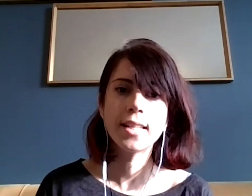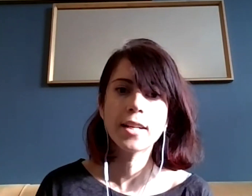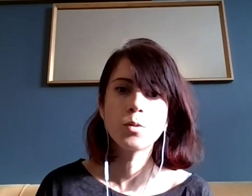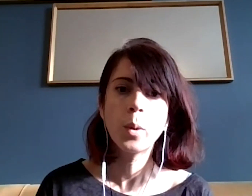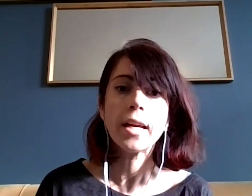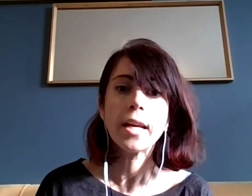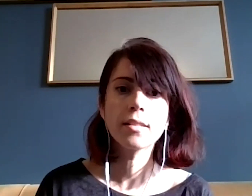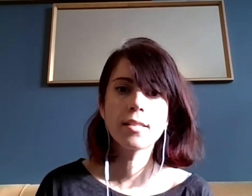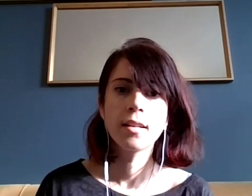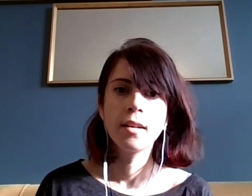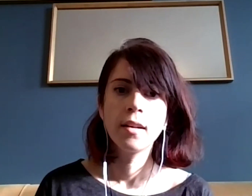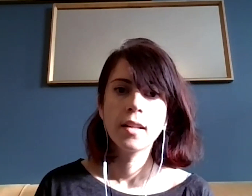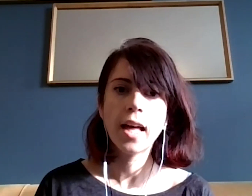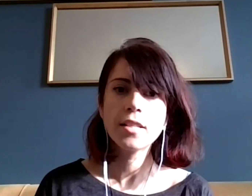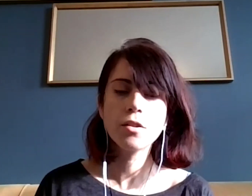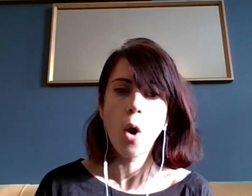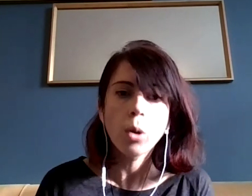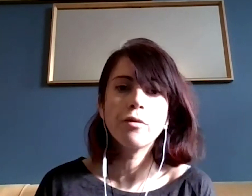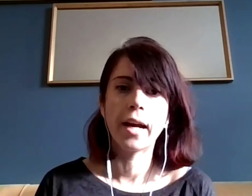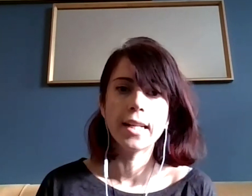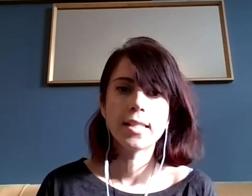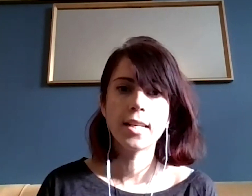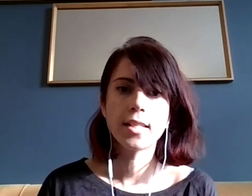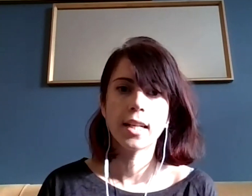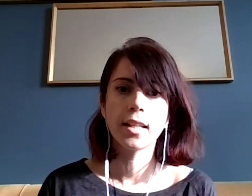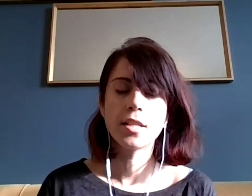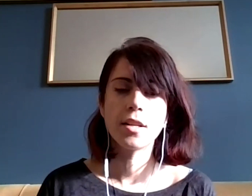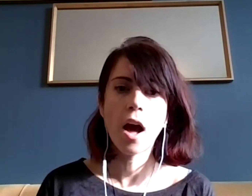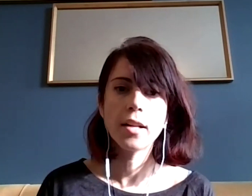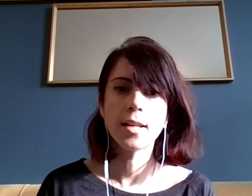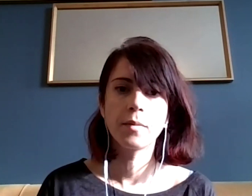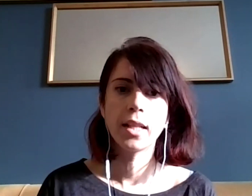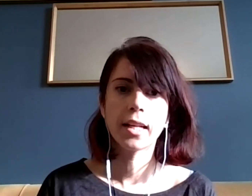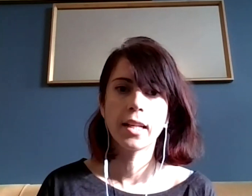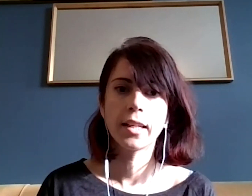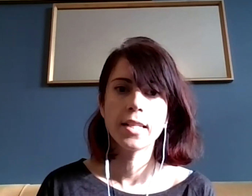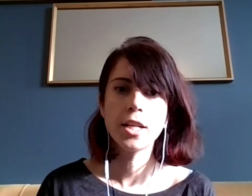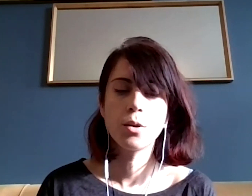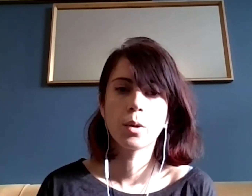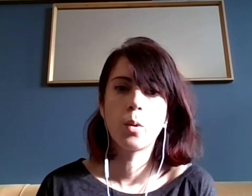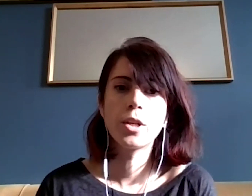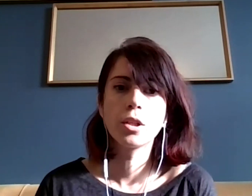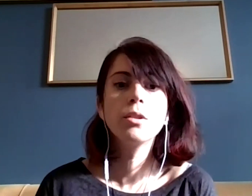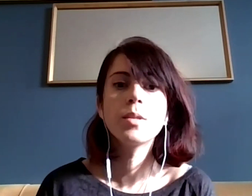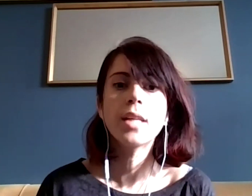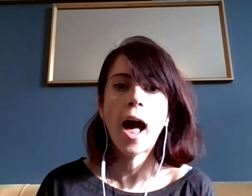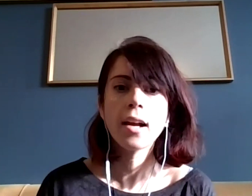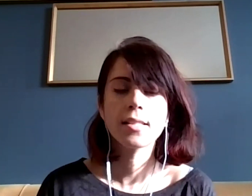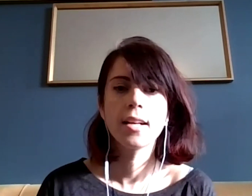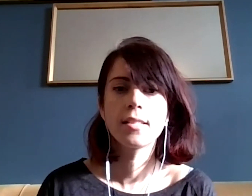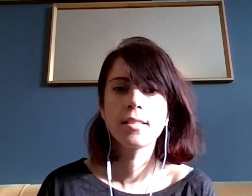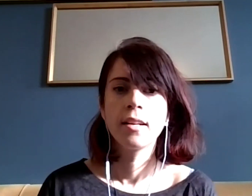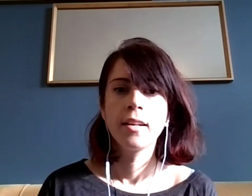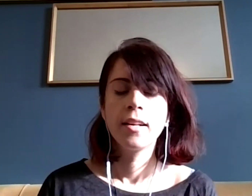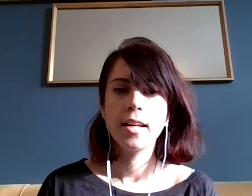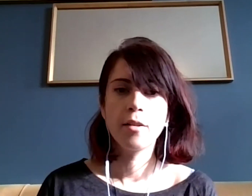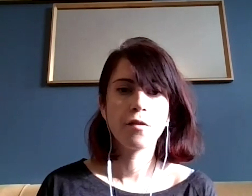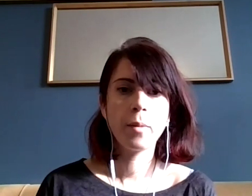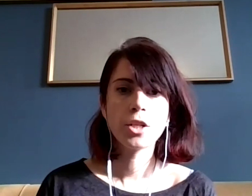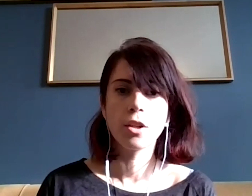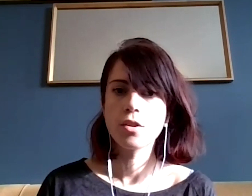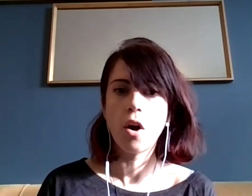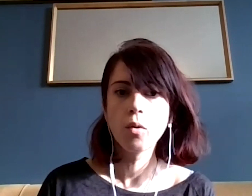one every 6 weeks. That's a horrifying statistic, and that's not something that can continue. We're going to lose access